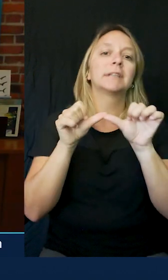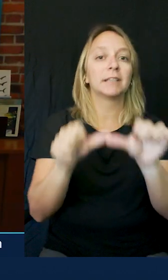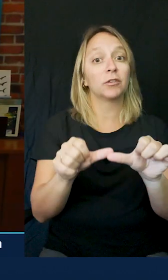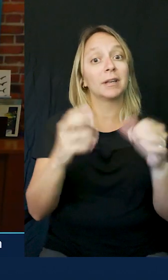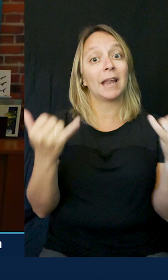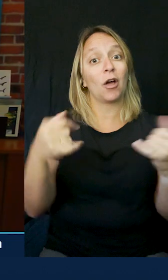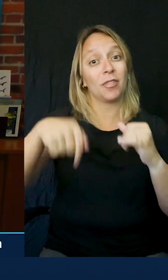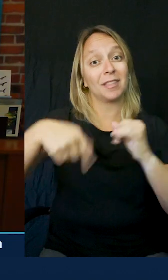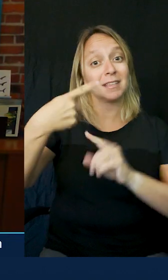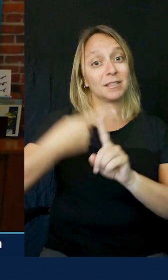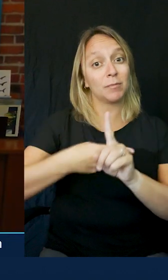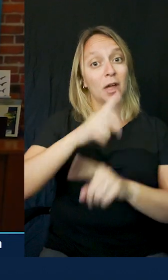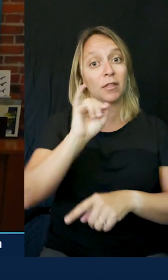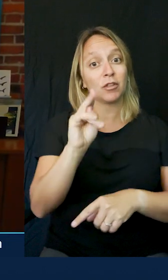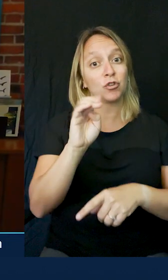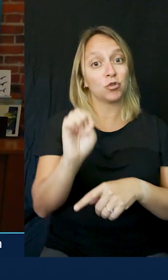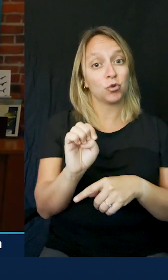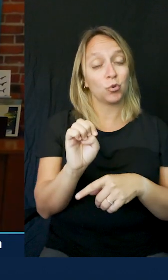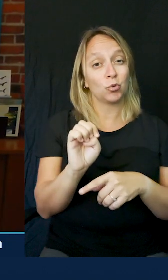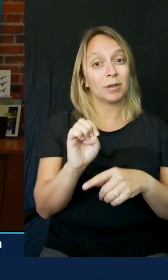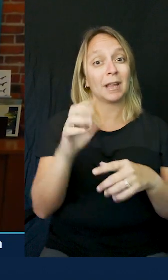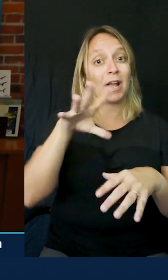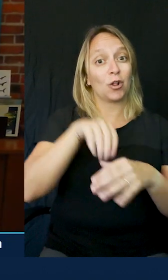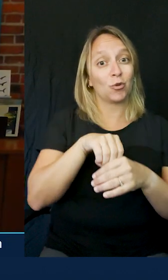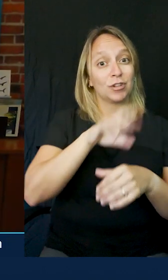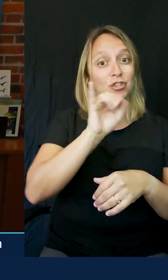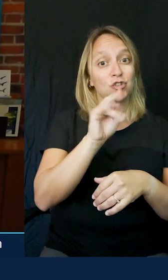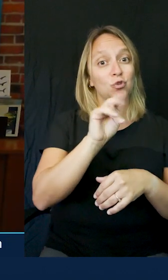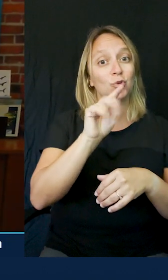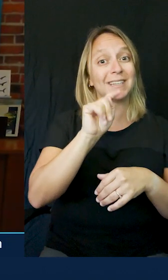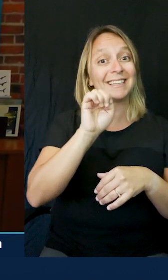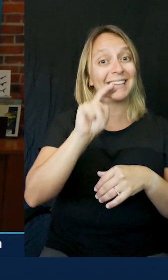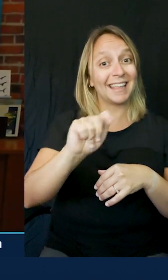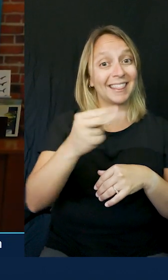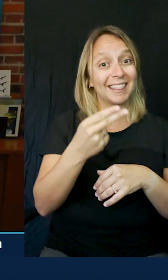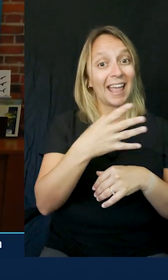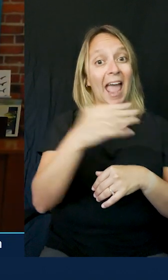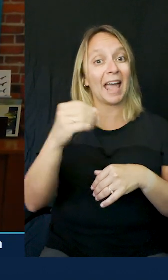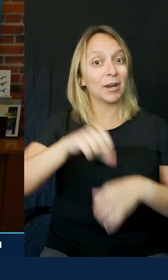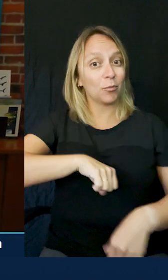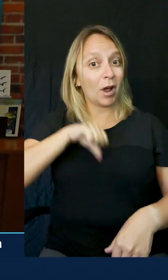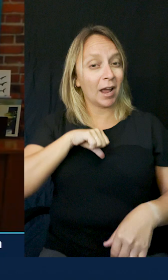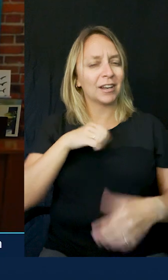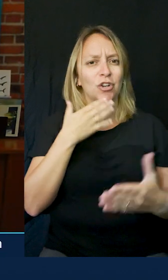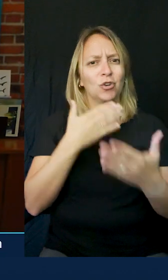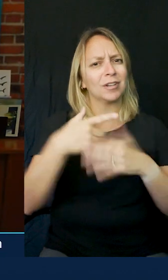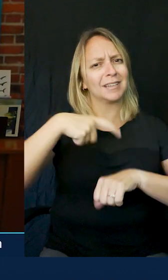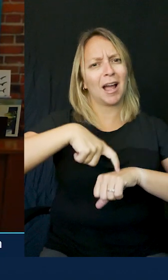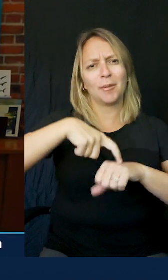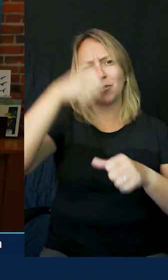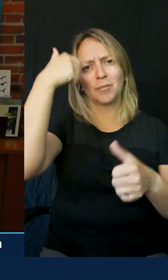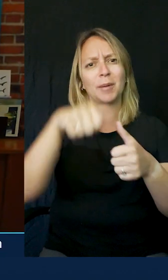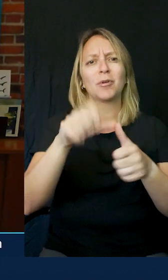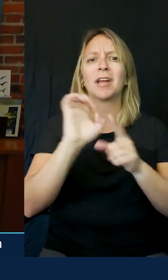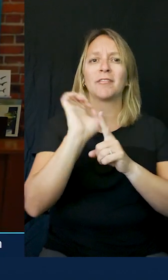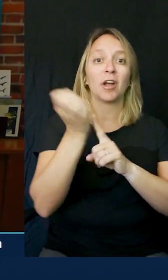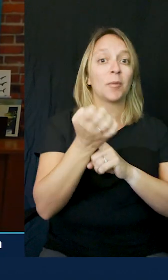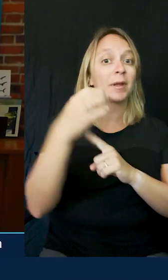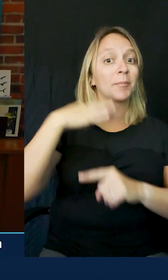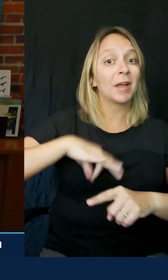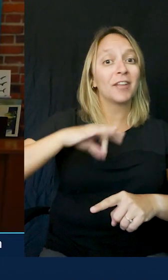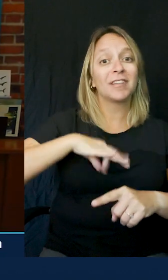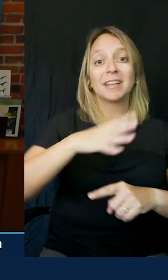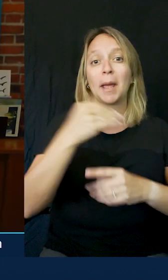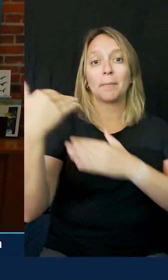June as home to both Juneteenth and Pride, it's a fitting time to remember that environmental benefits and burdens are not